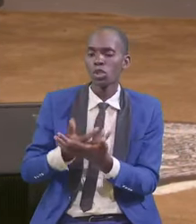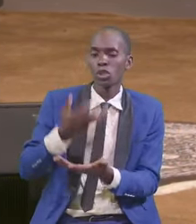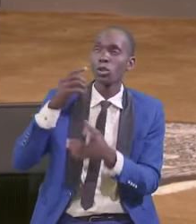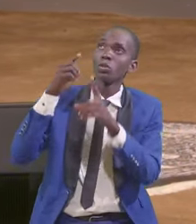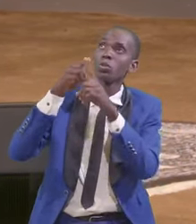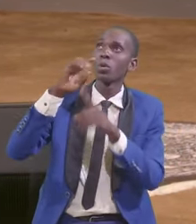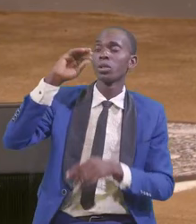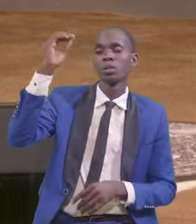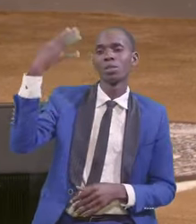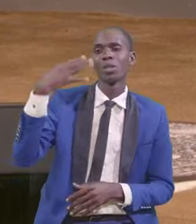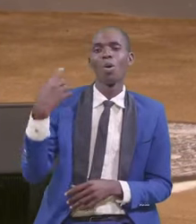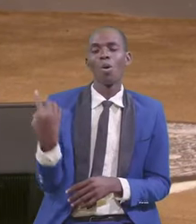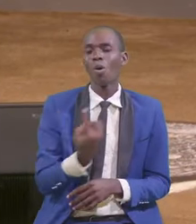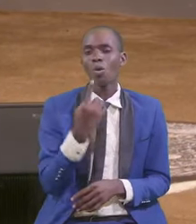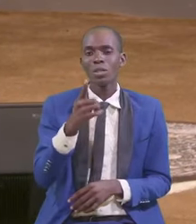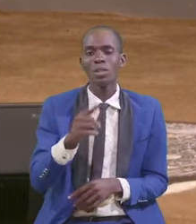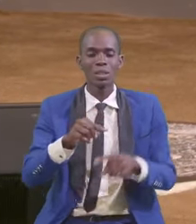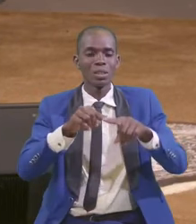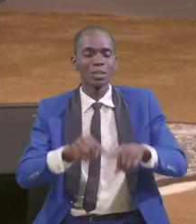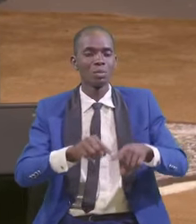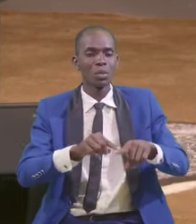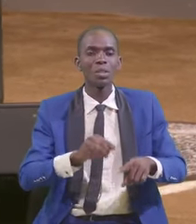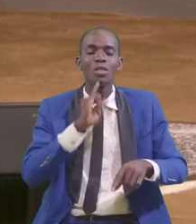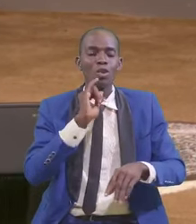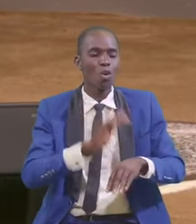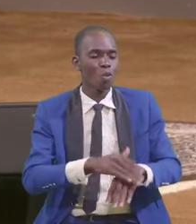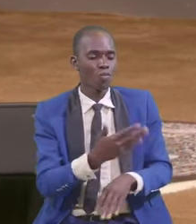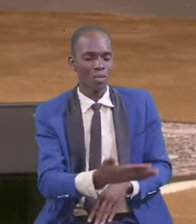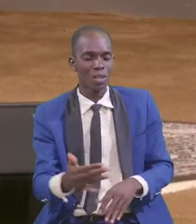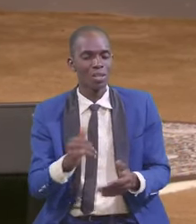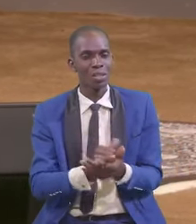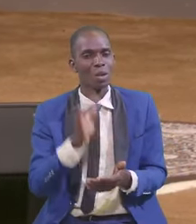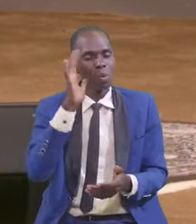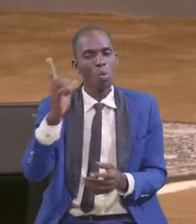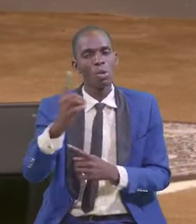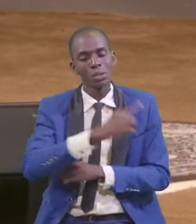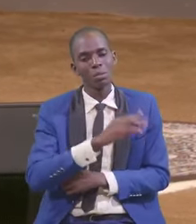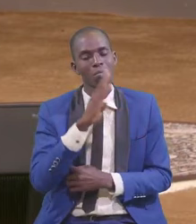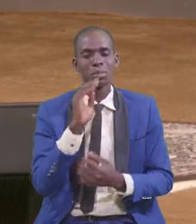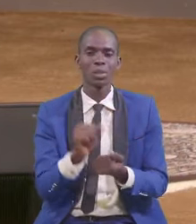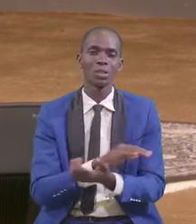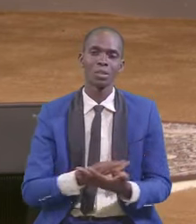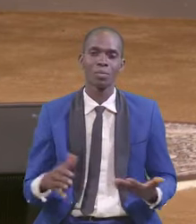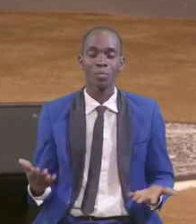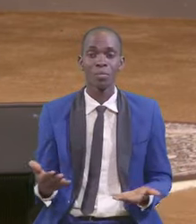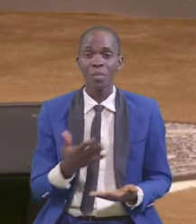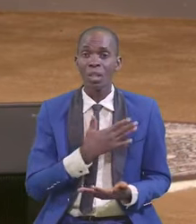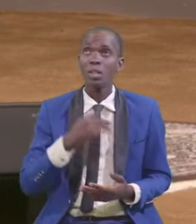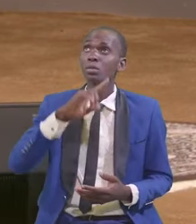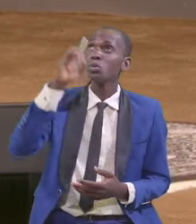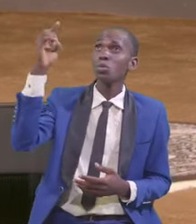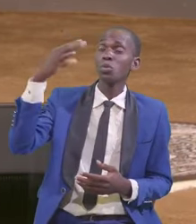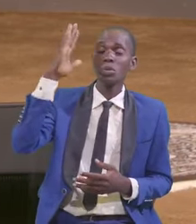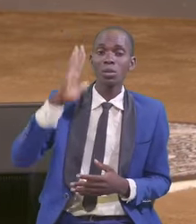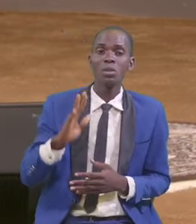to the grass that fadeth away and it says for the son is no son